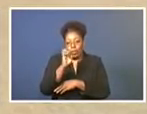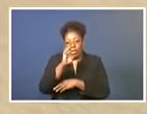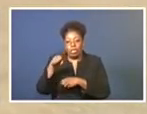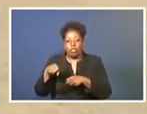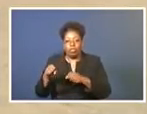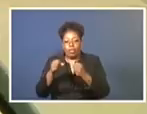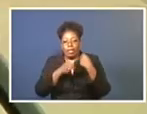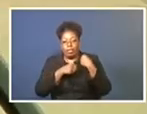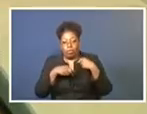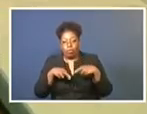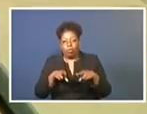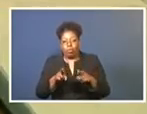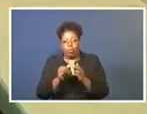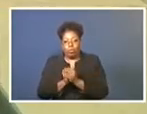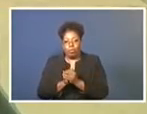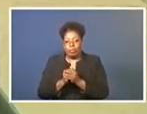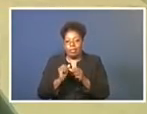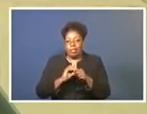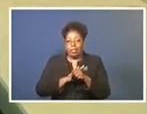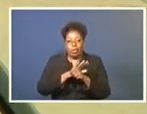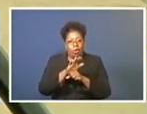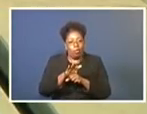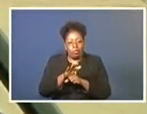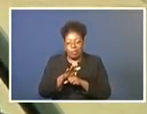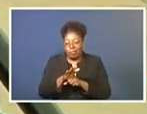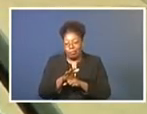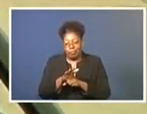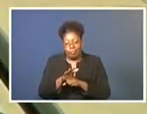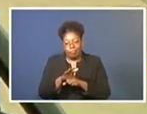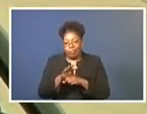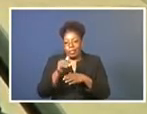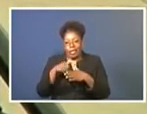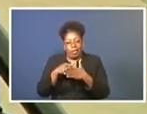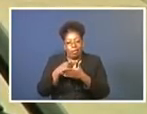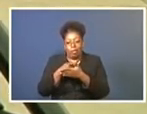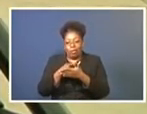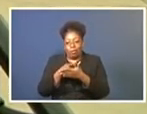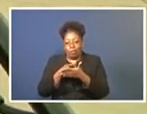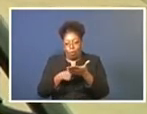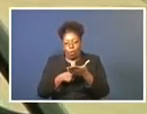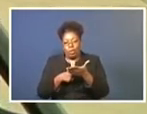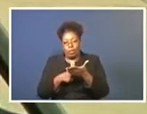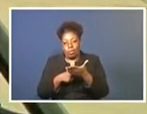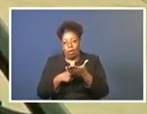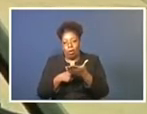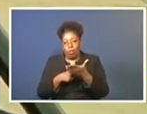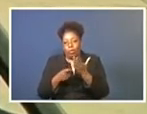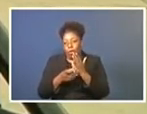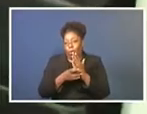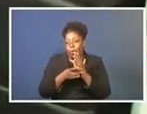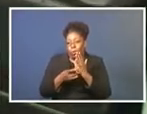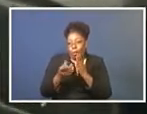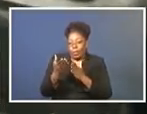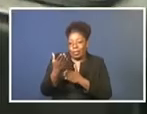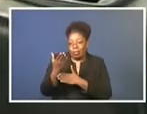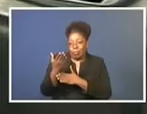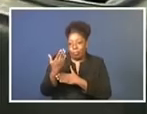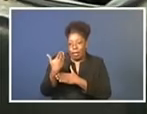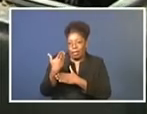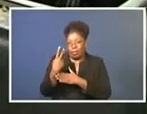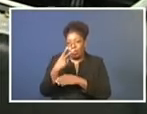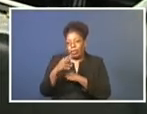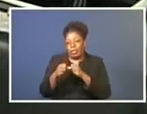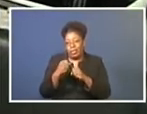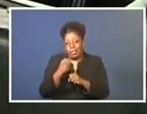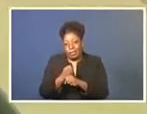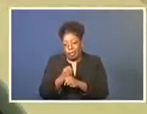and Soldier Road. COVID played a significant role in the cost of crude oil in the last 2 years. It